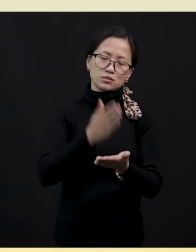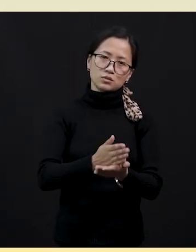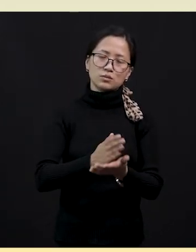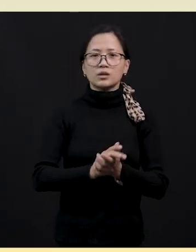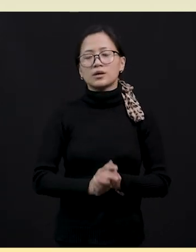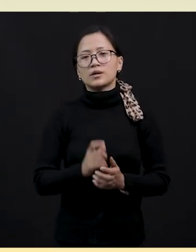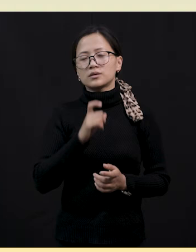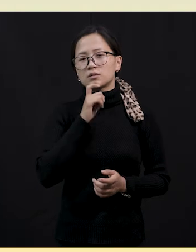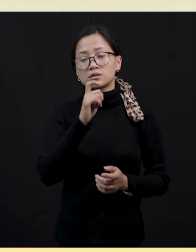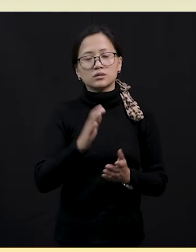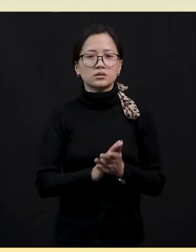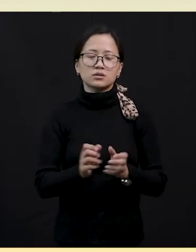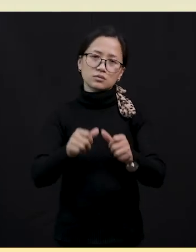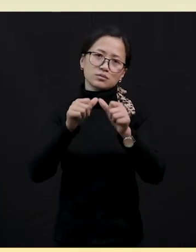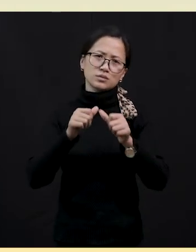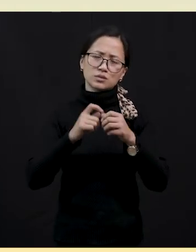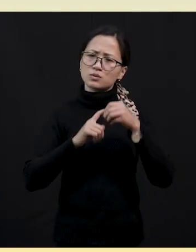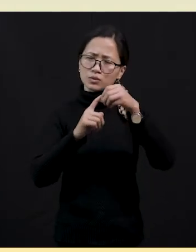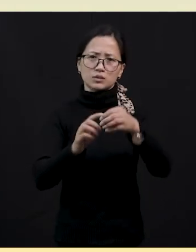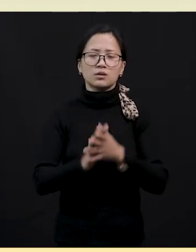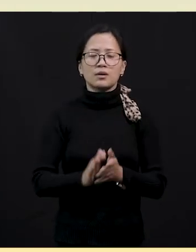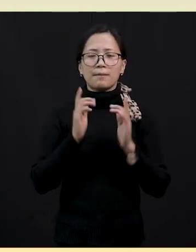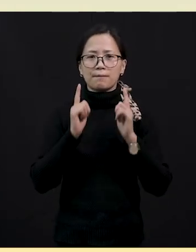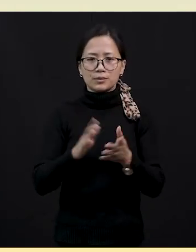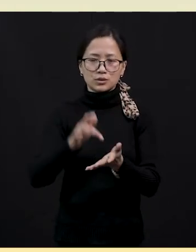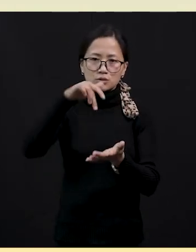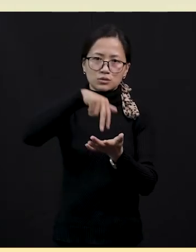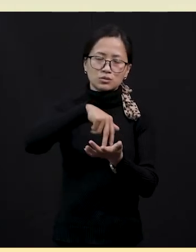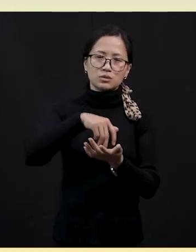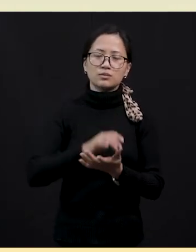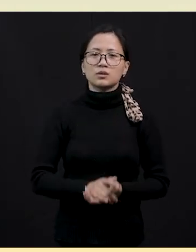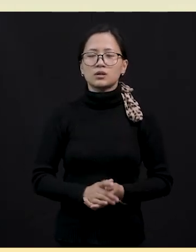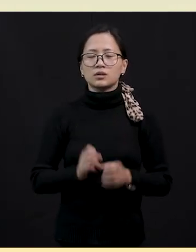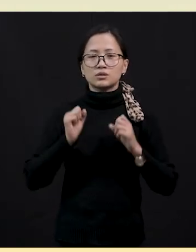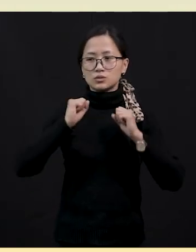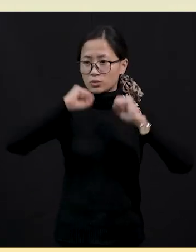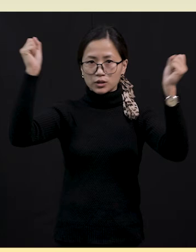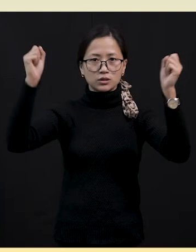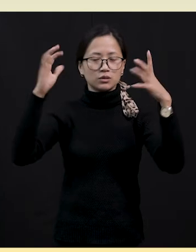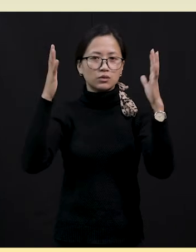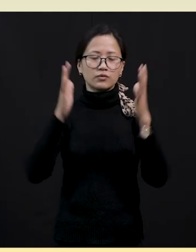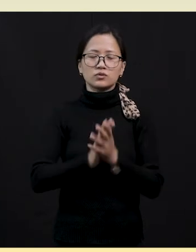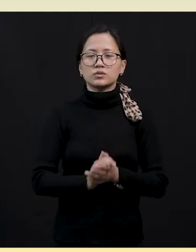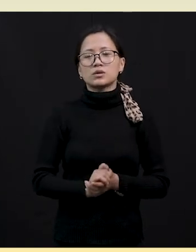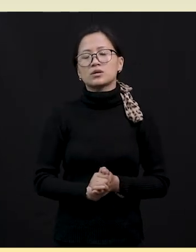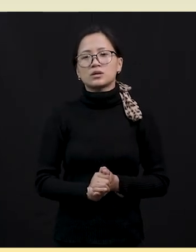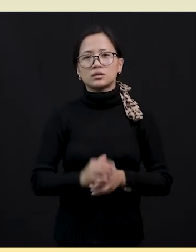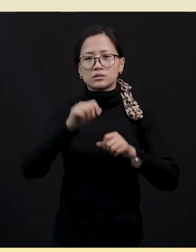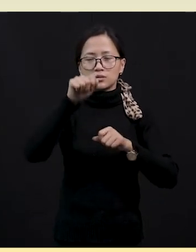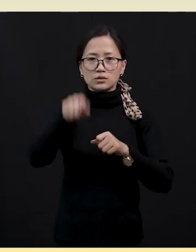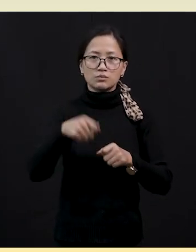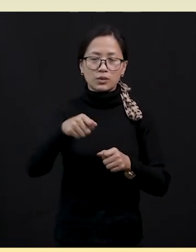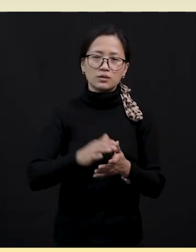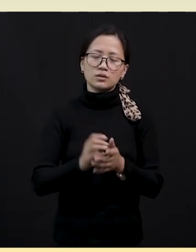The hermit gave no answer but stood up, stretching out his hand for the spade. So, stretching out